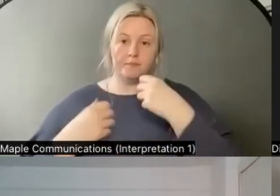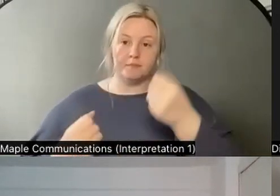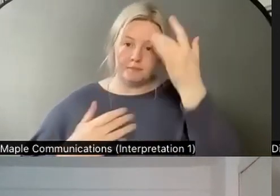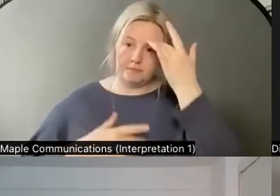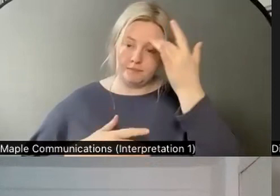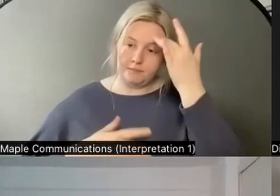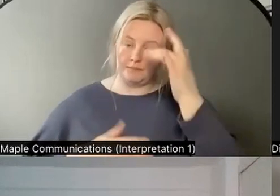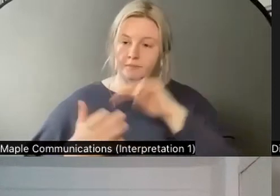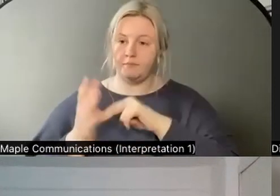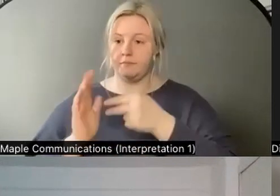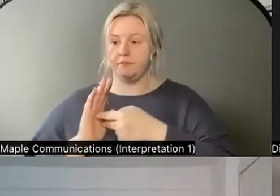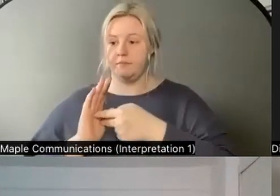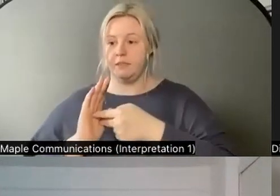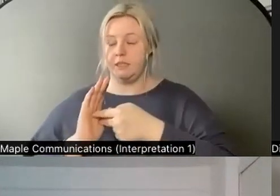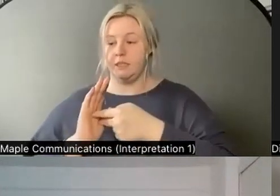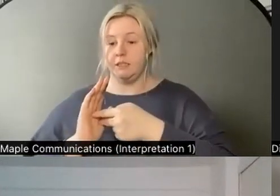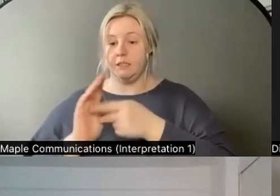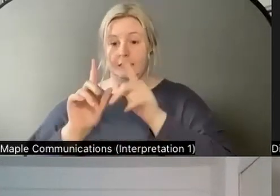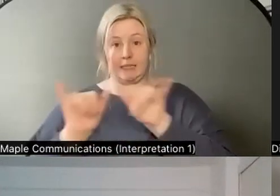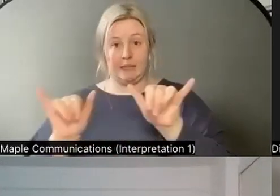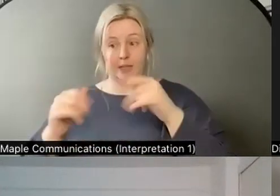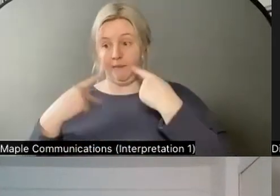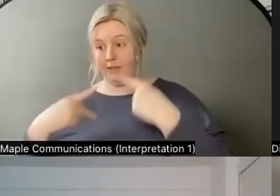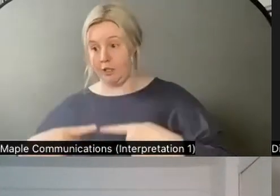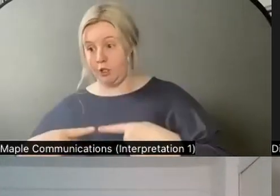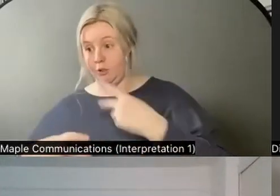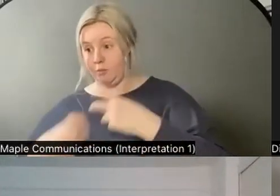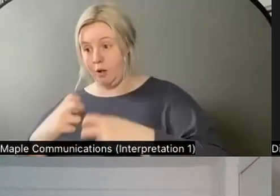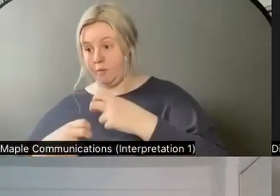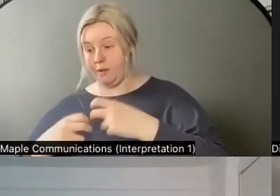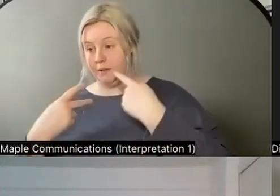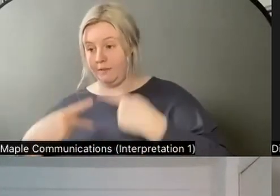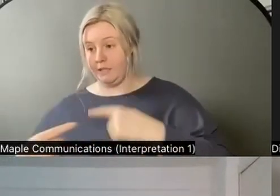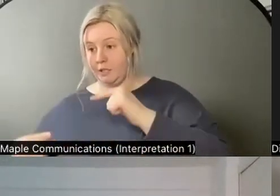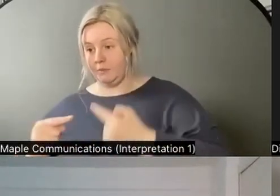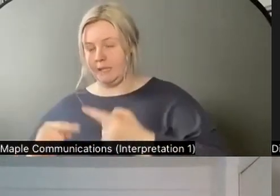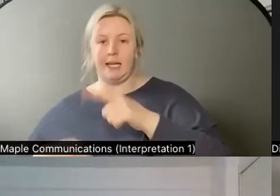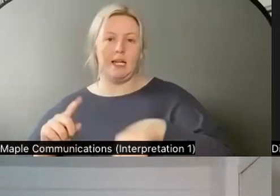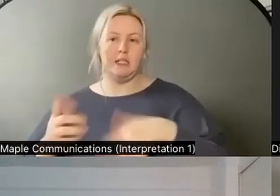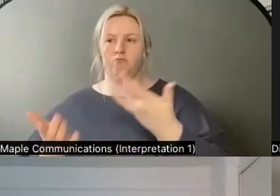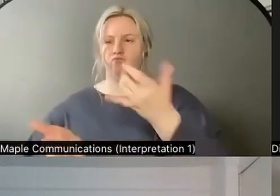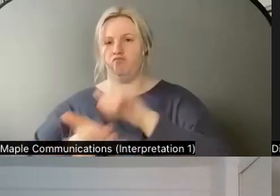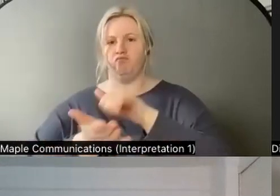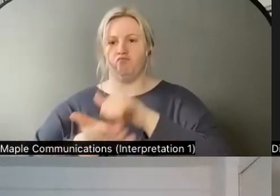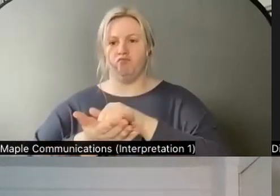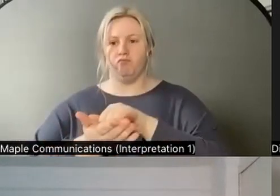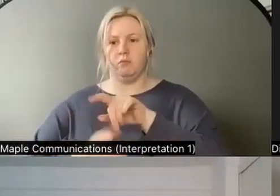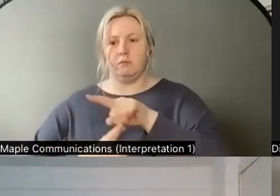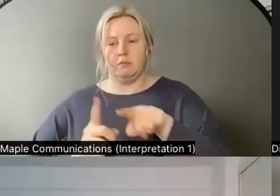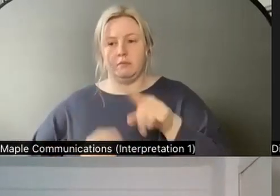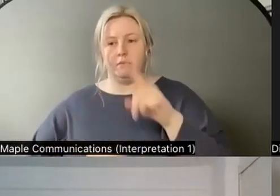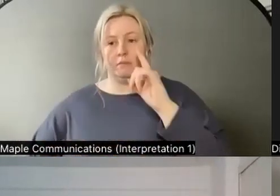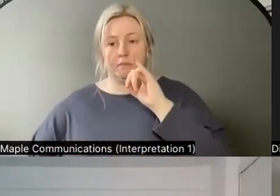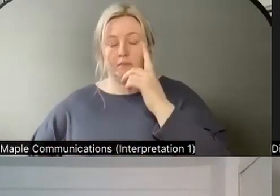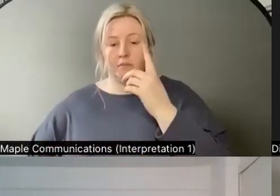can't have physical problems. Though to be clear, I probably have, actually I do